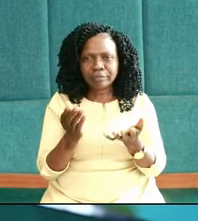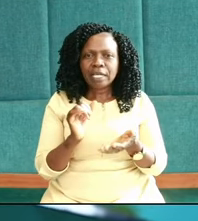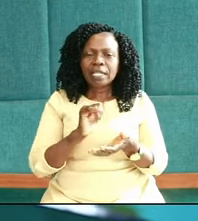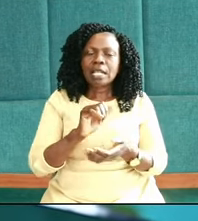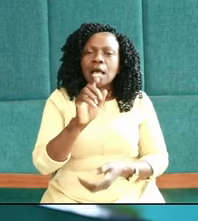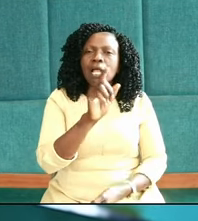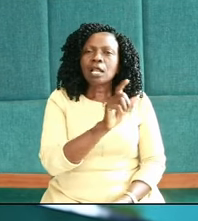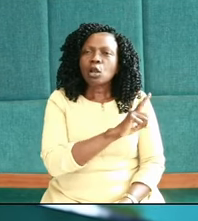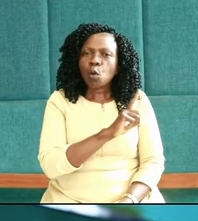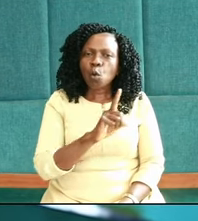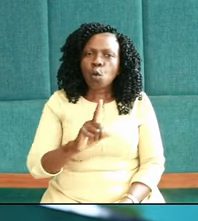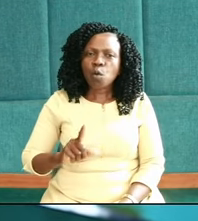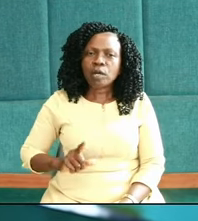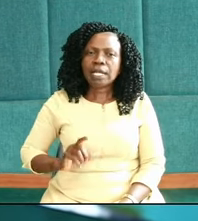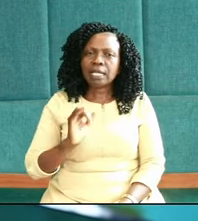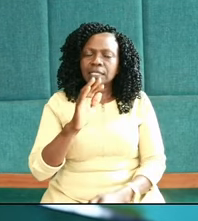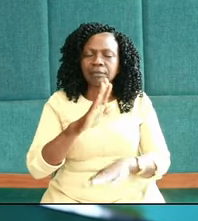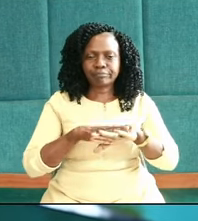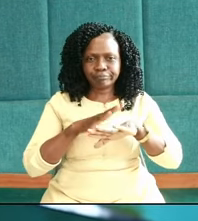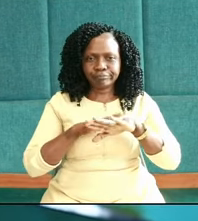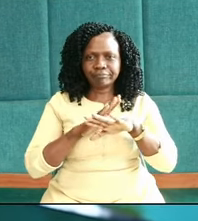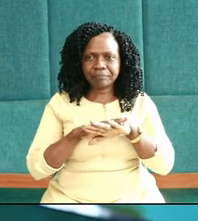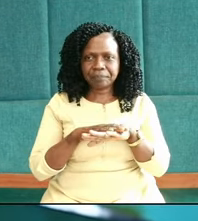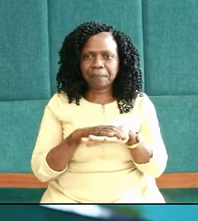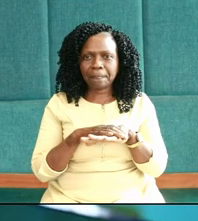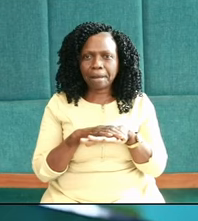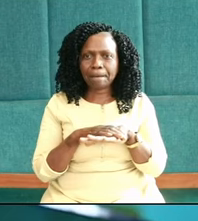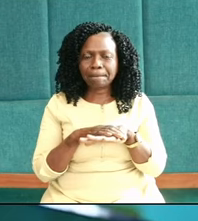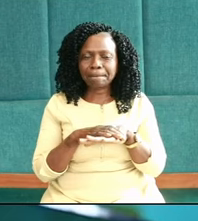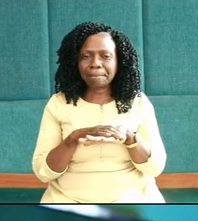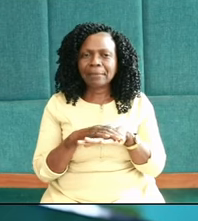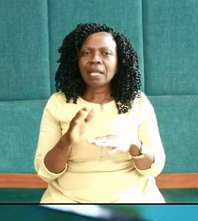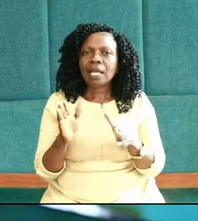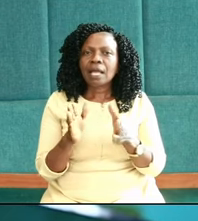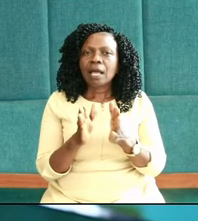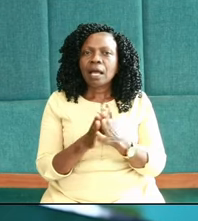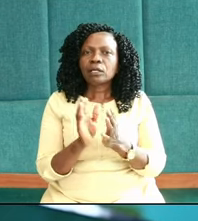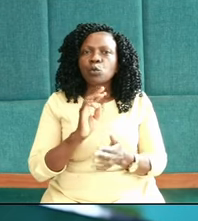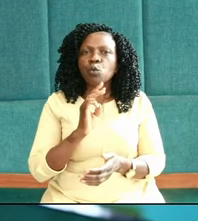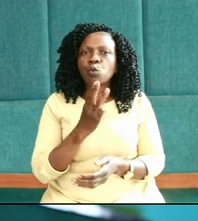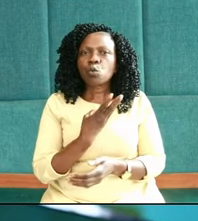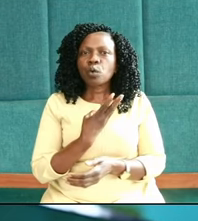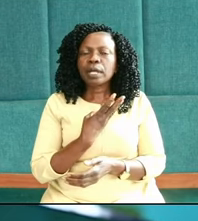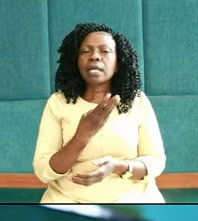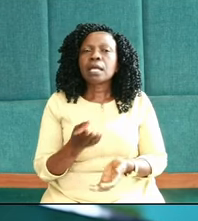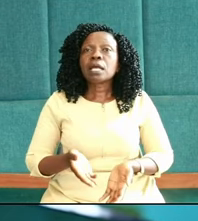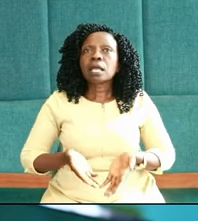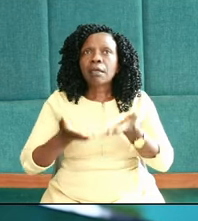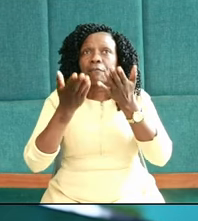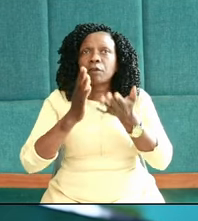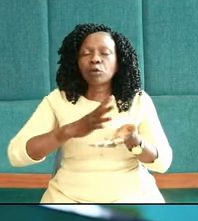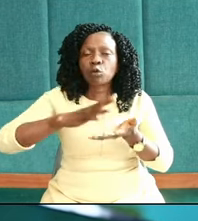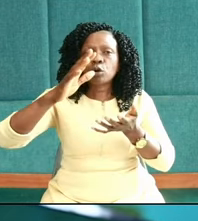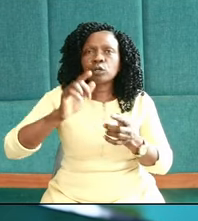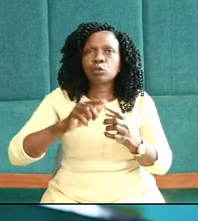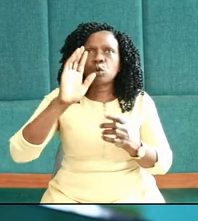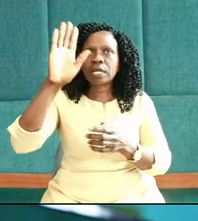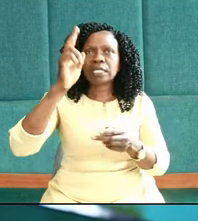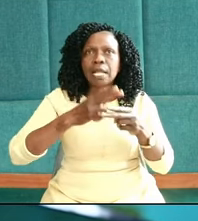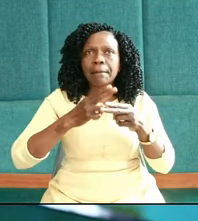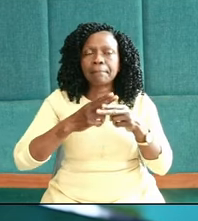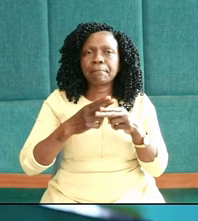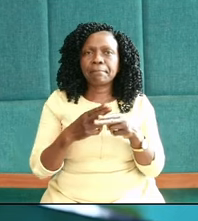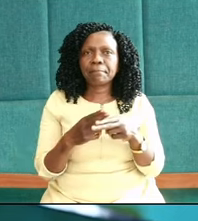the Lord is good. And we give glory to His name.